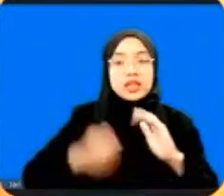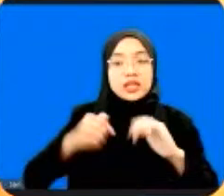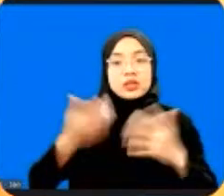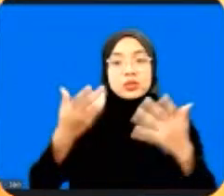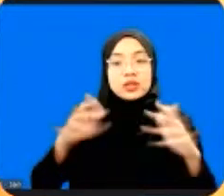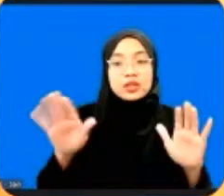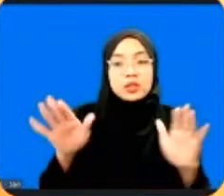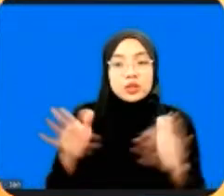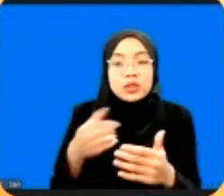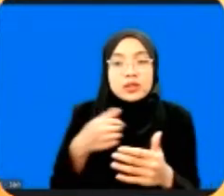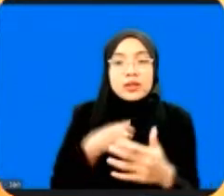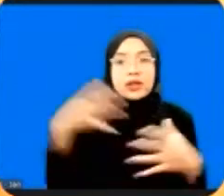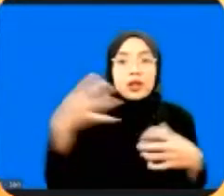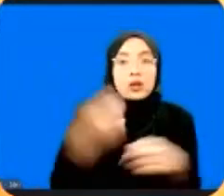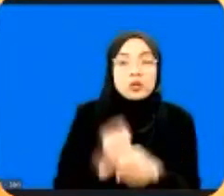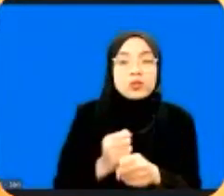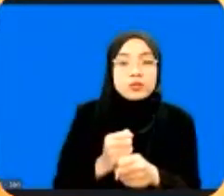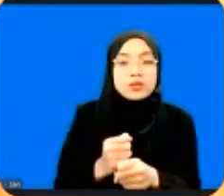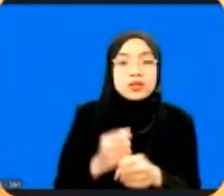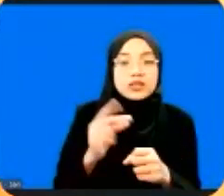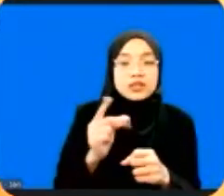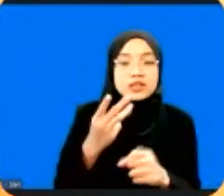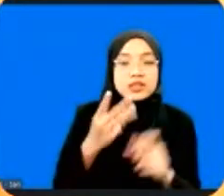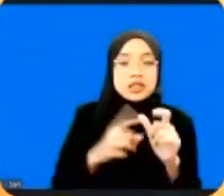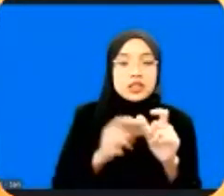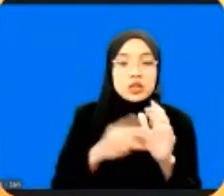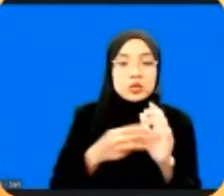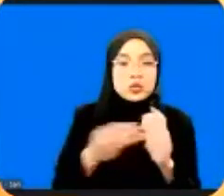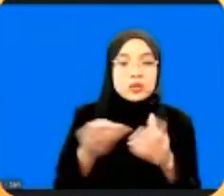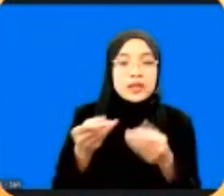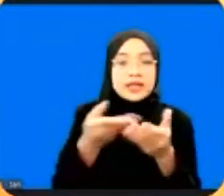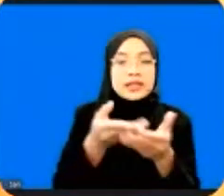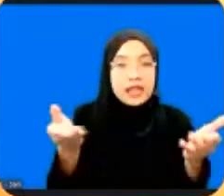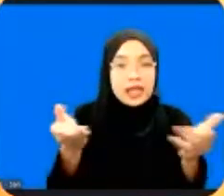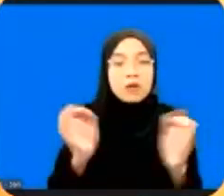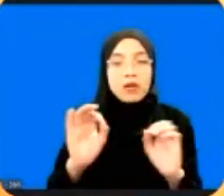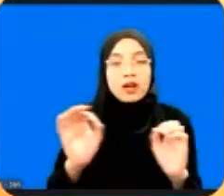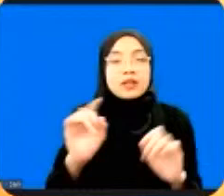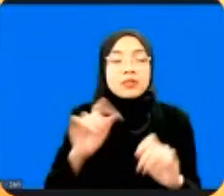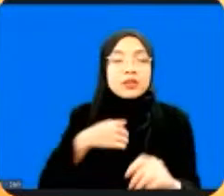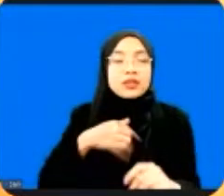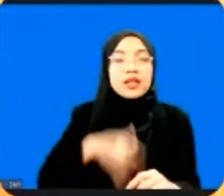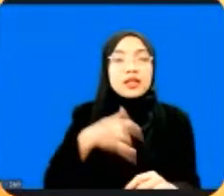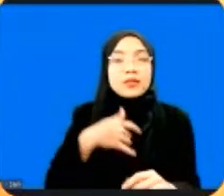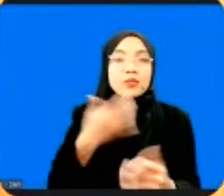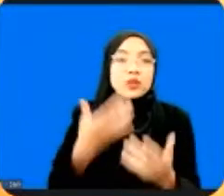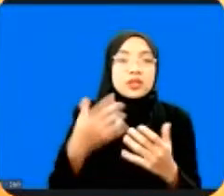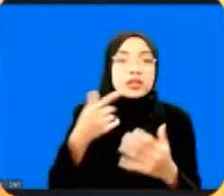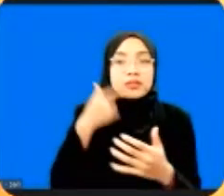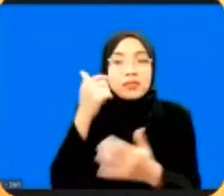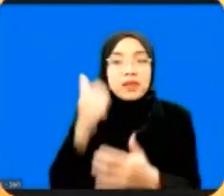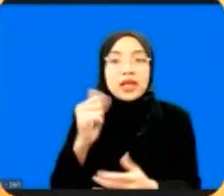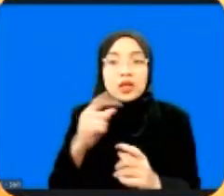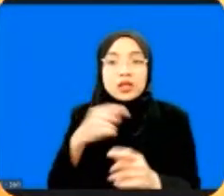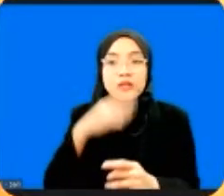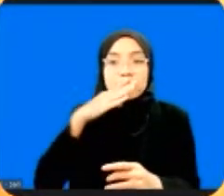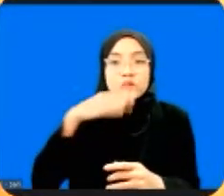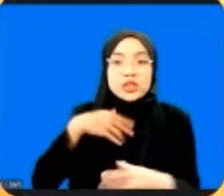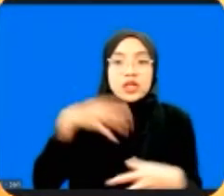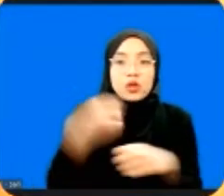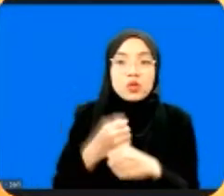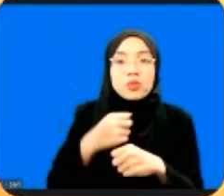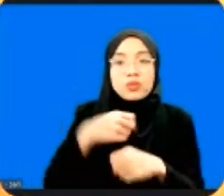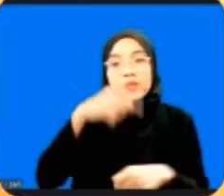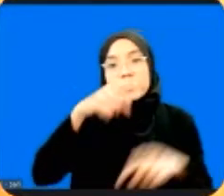be more healthy to have more open and unresolved discussion on this. And as also reflected by